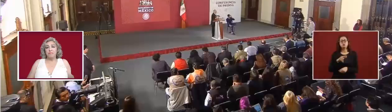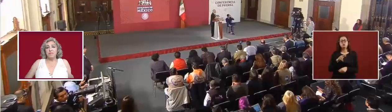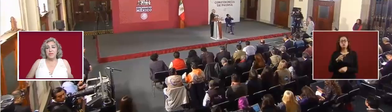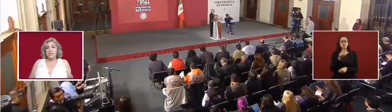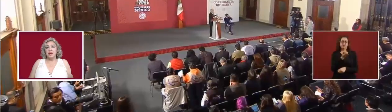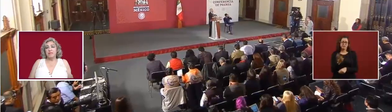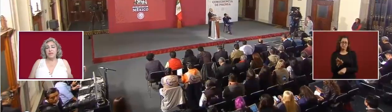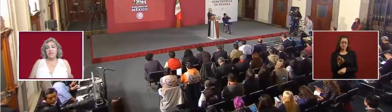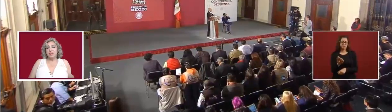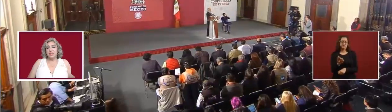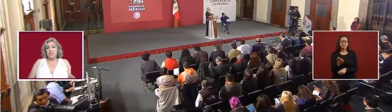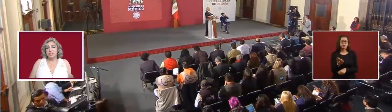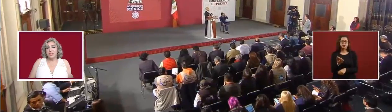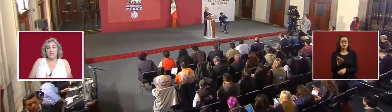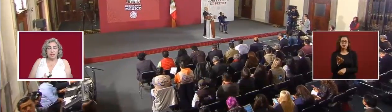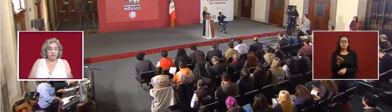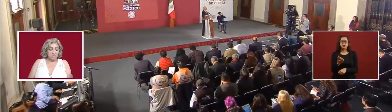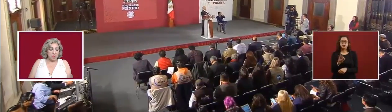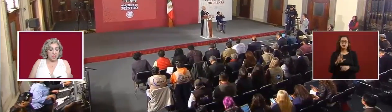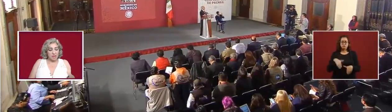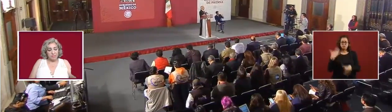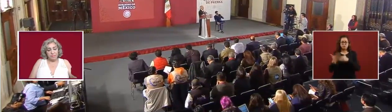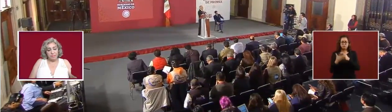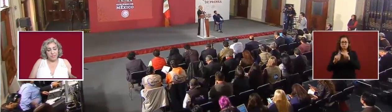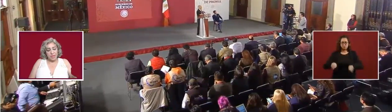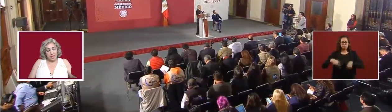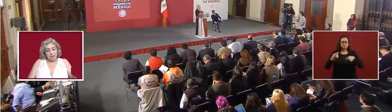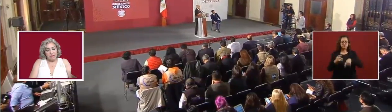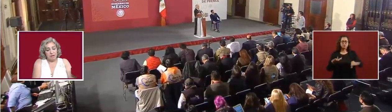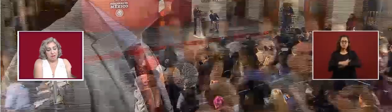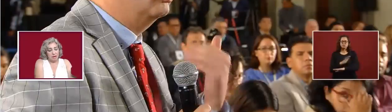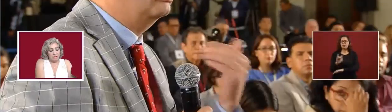the federal district. It could be the, uh,